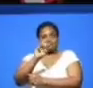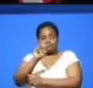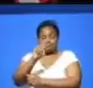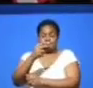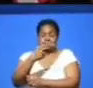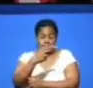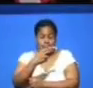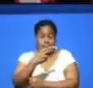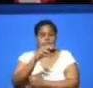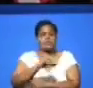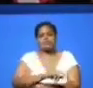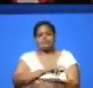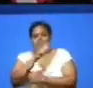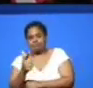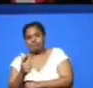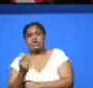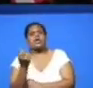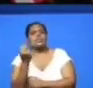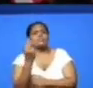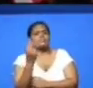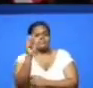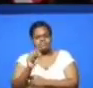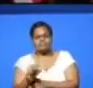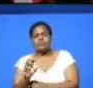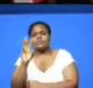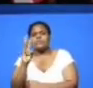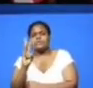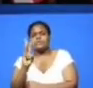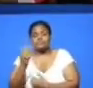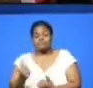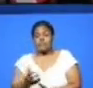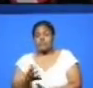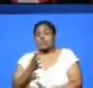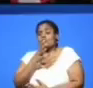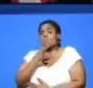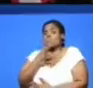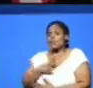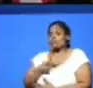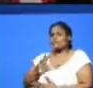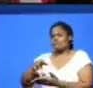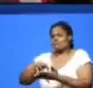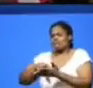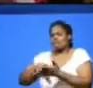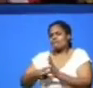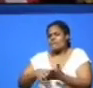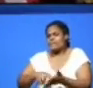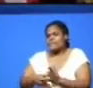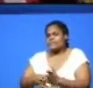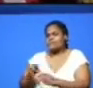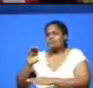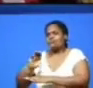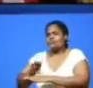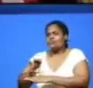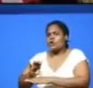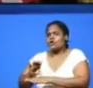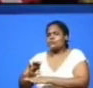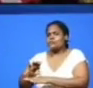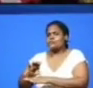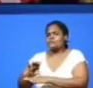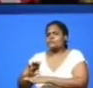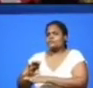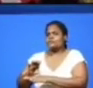verse. And it reads, and the woman, which is the church, fled into